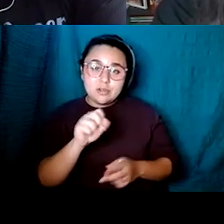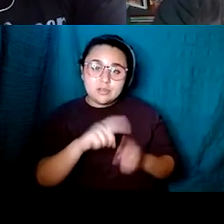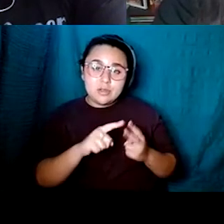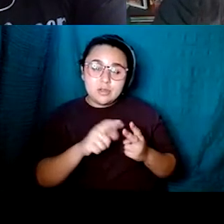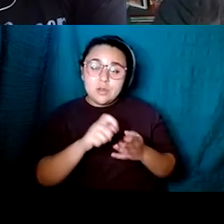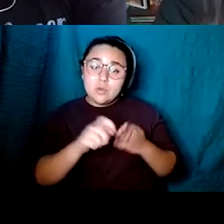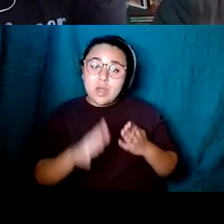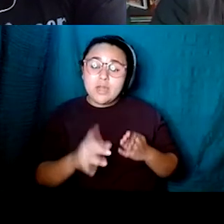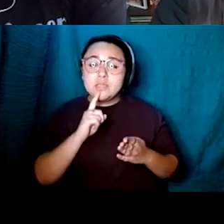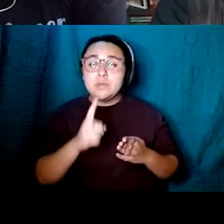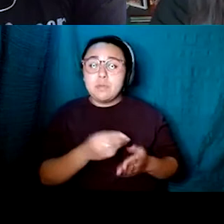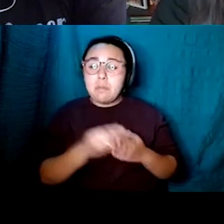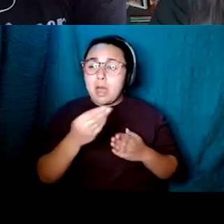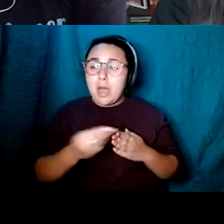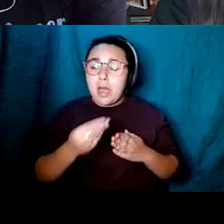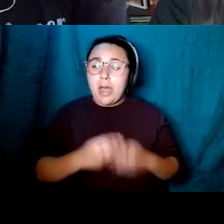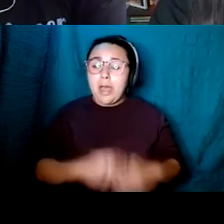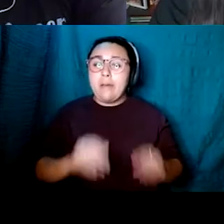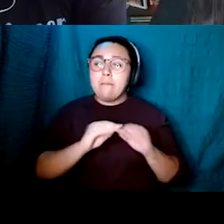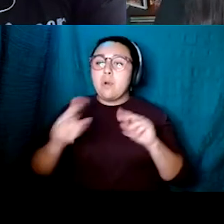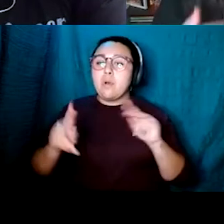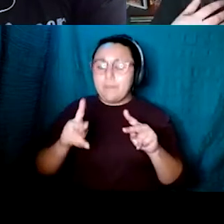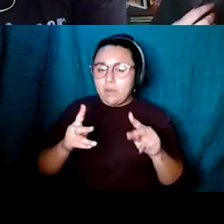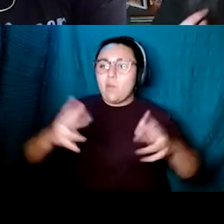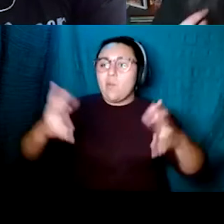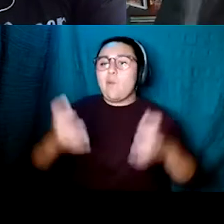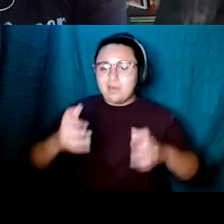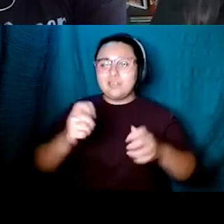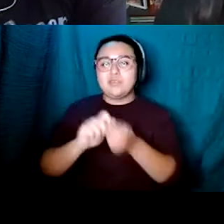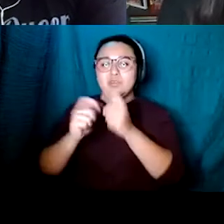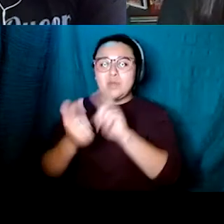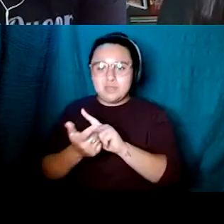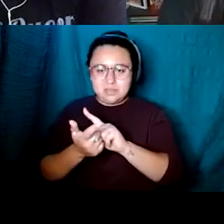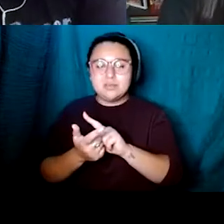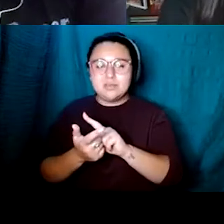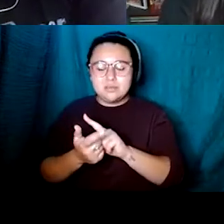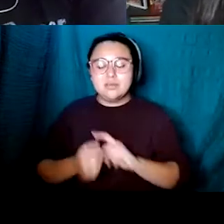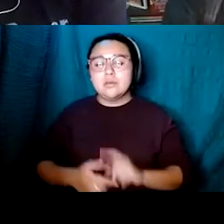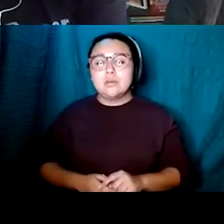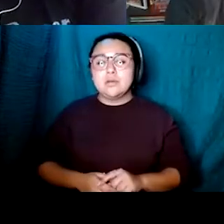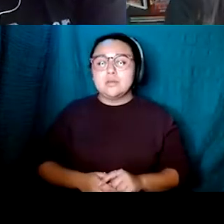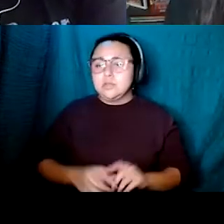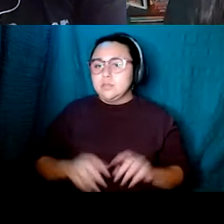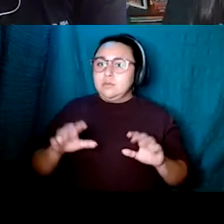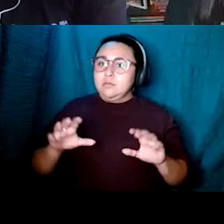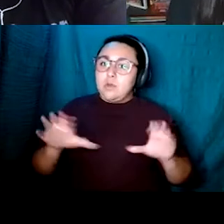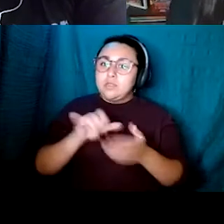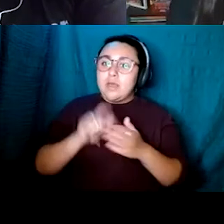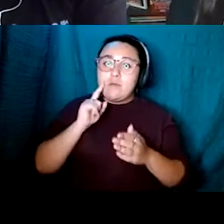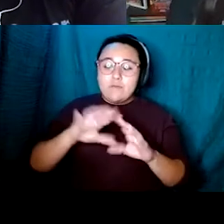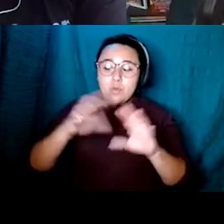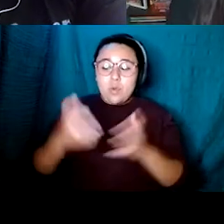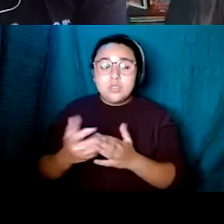numbers, it's more likely that other people will option it for translation. So get out there and do that work for the rest of the world by getting your